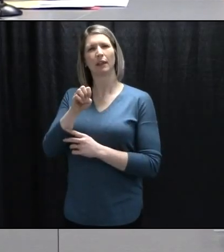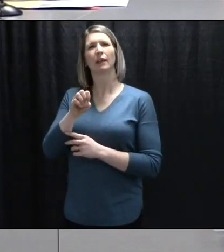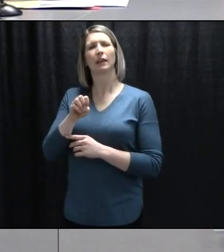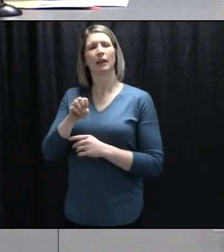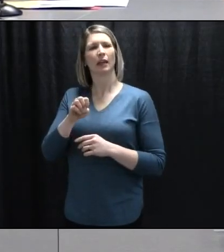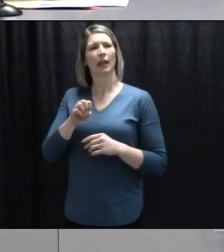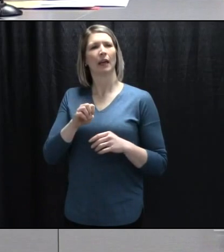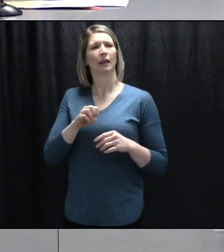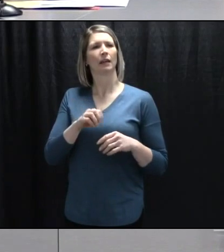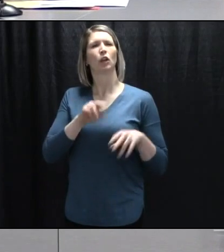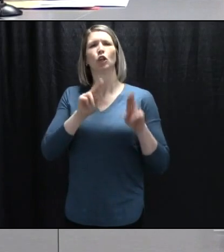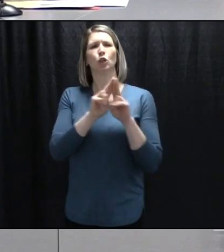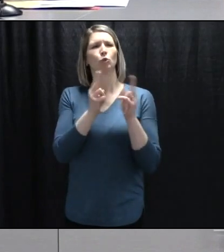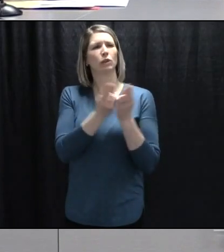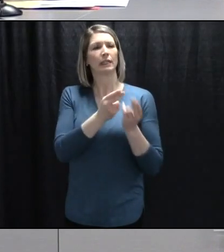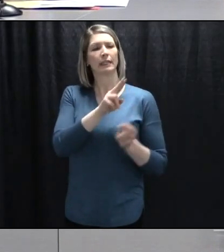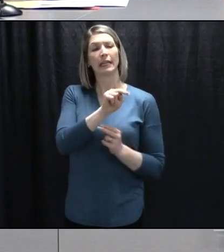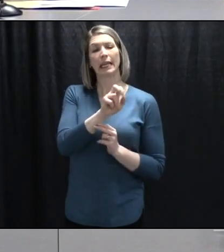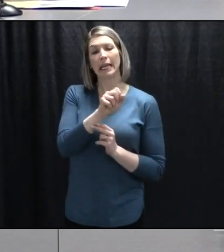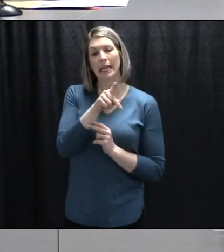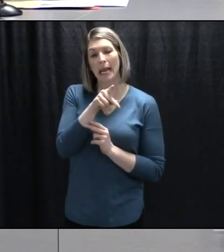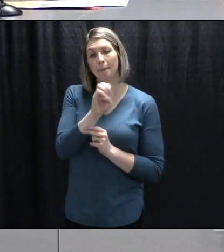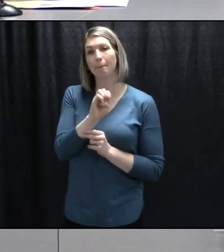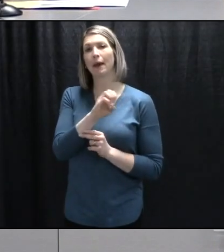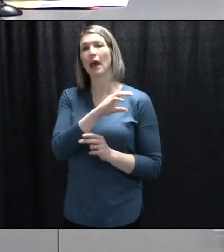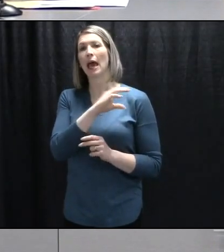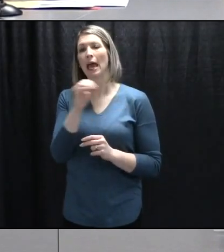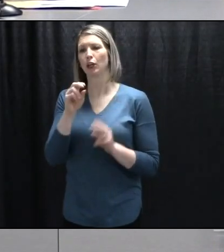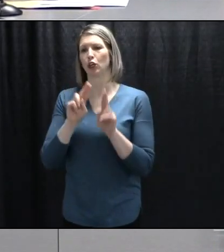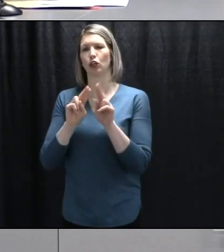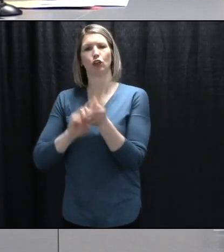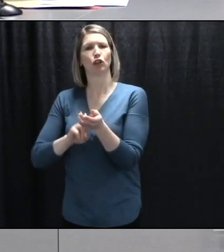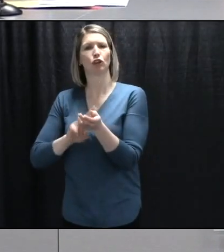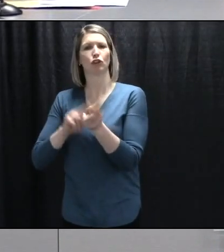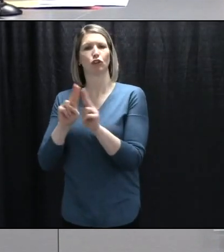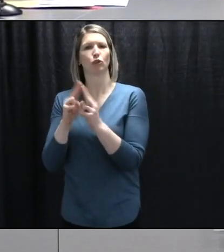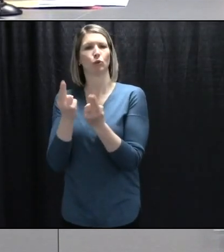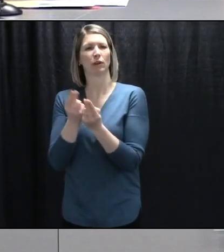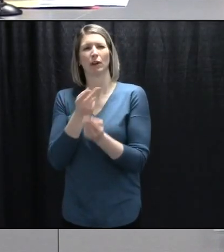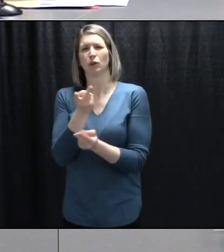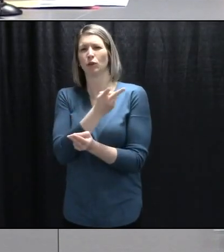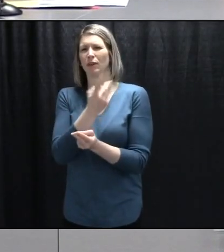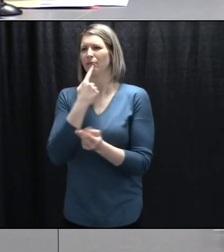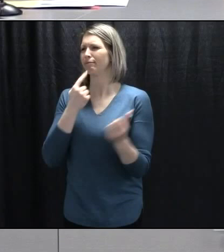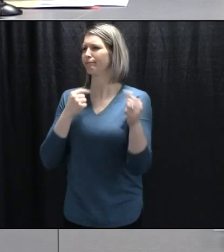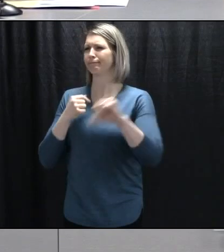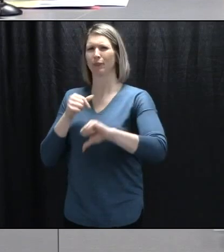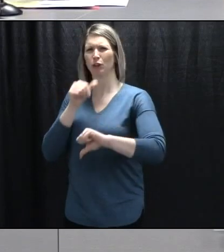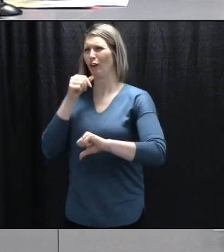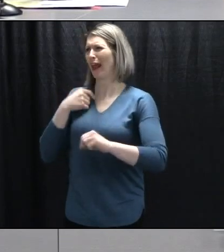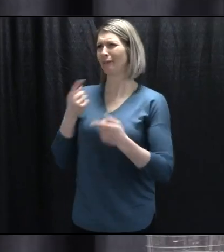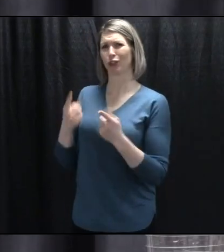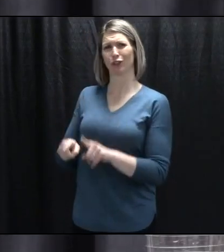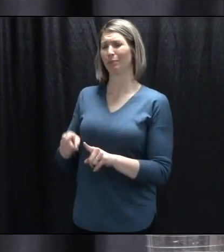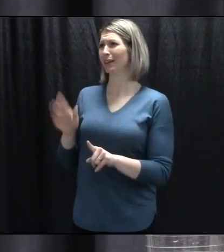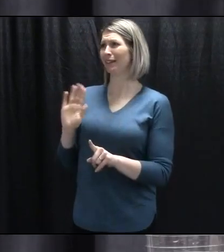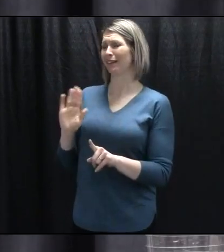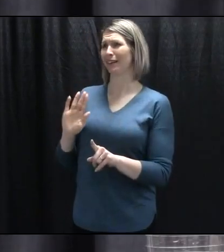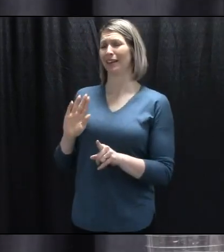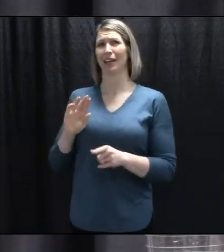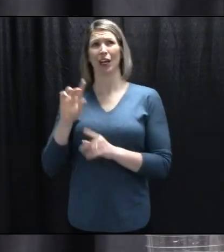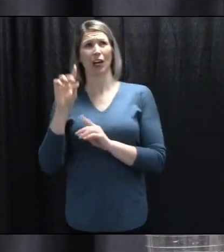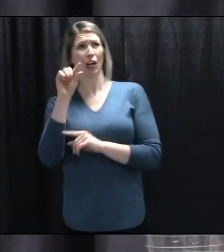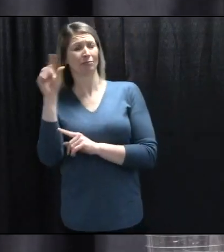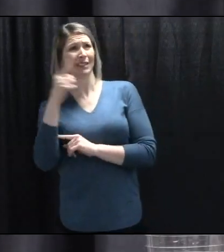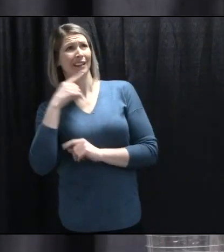Registered Nurses Union are saying that there was actually no overarching agreement. Your response to this? Yeah, I mean, it's very similar